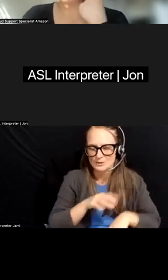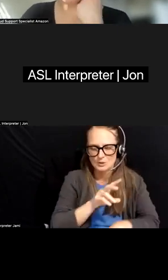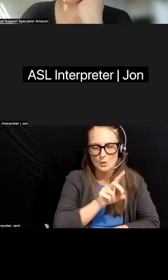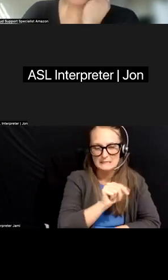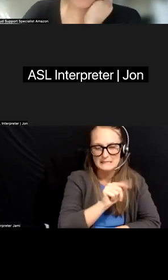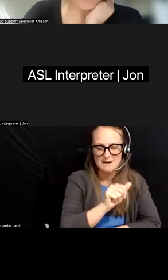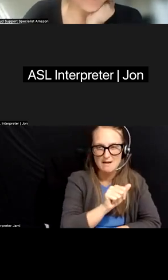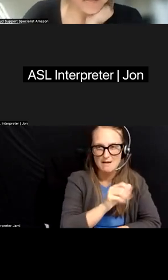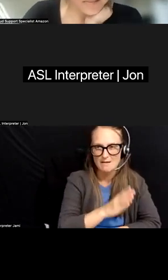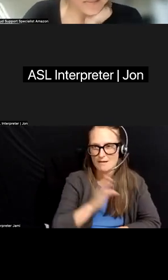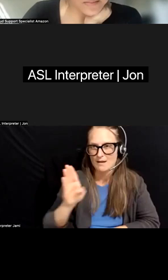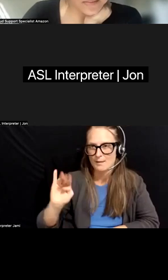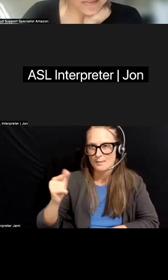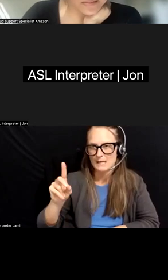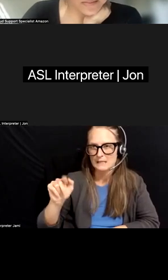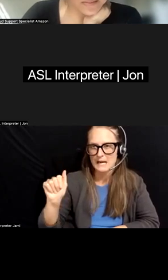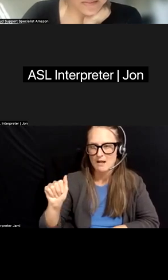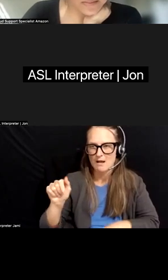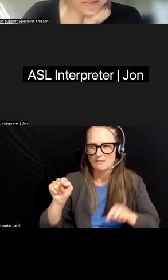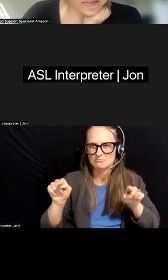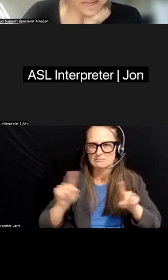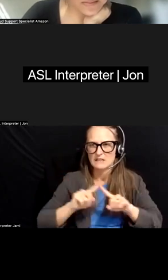data? What do you think